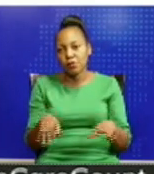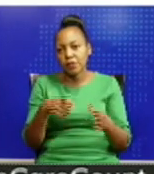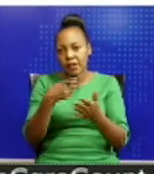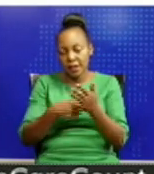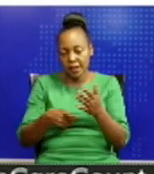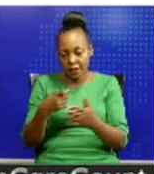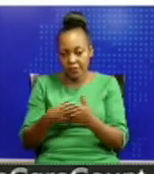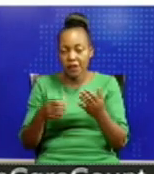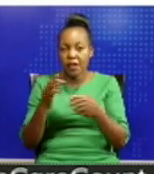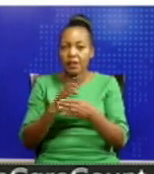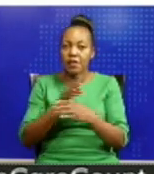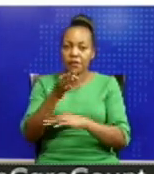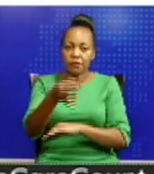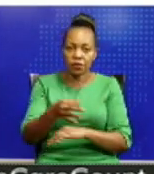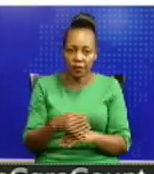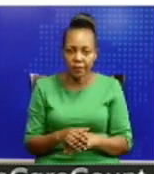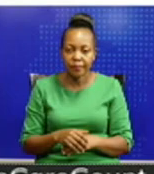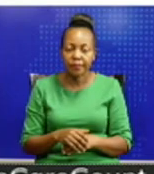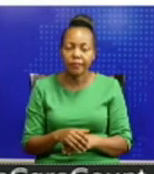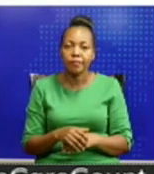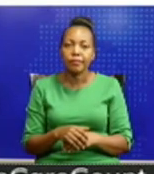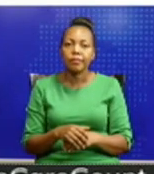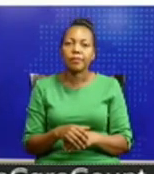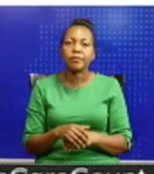lose a lot of revenue.